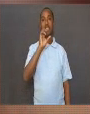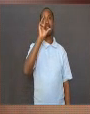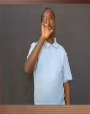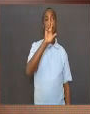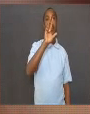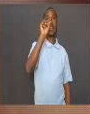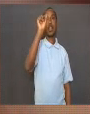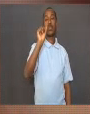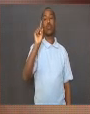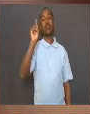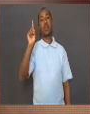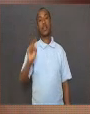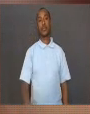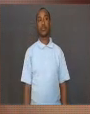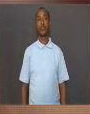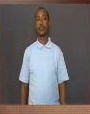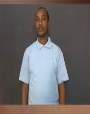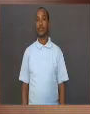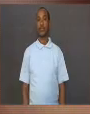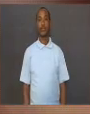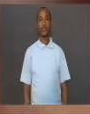3 to 1.